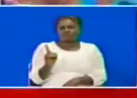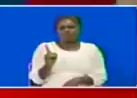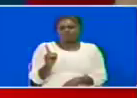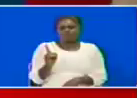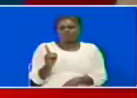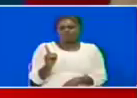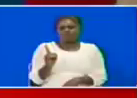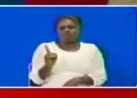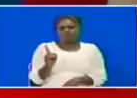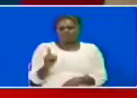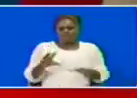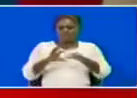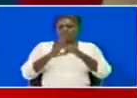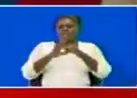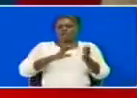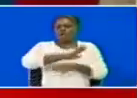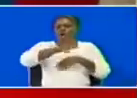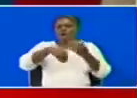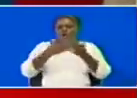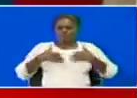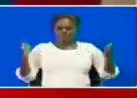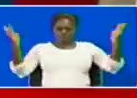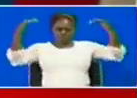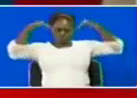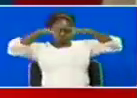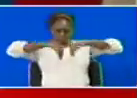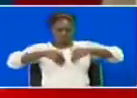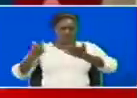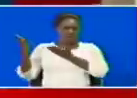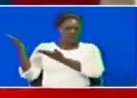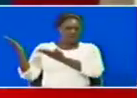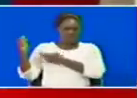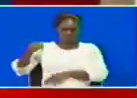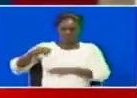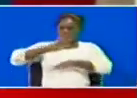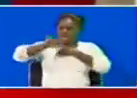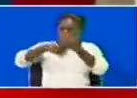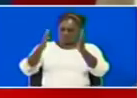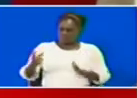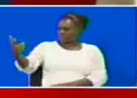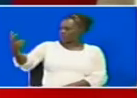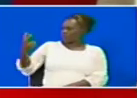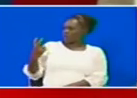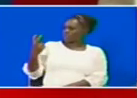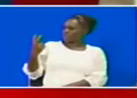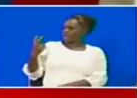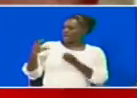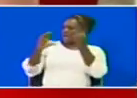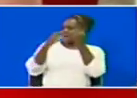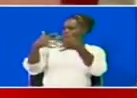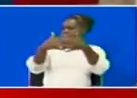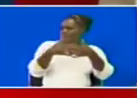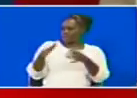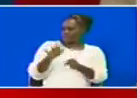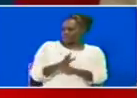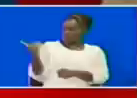you it belongs to everyone gathered here today and everyone watching all across America